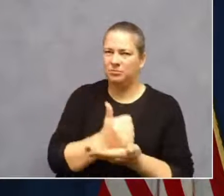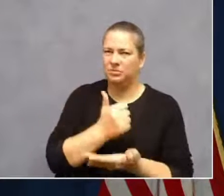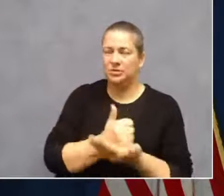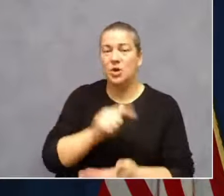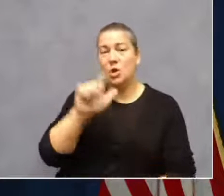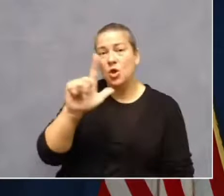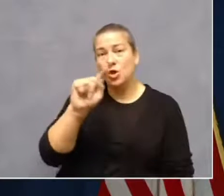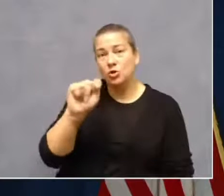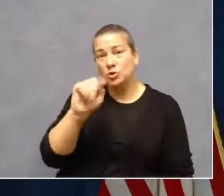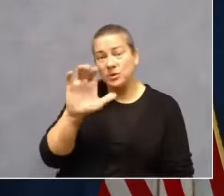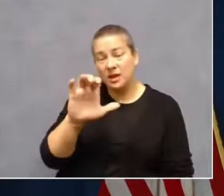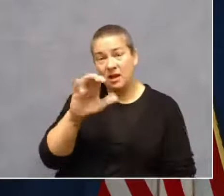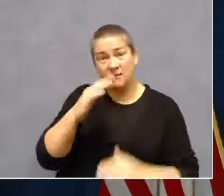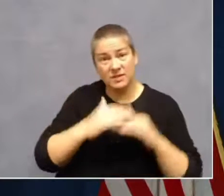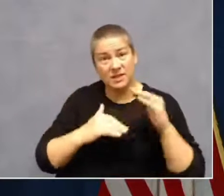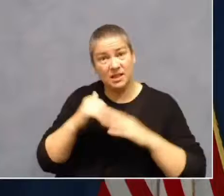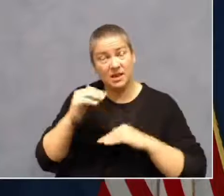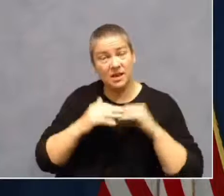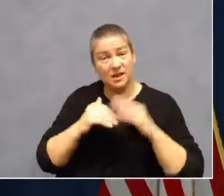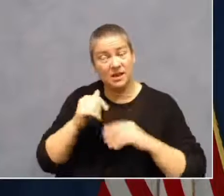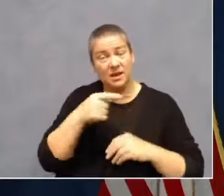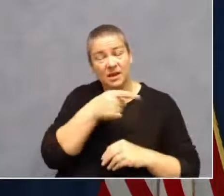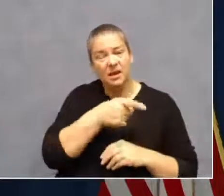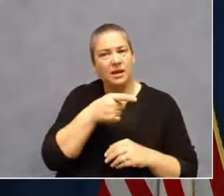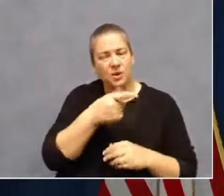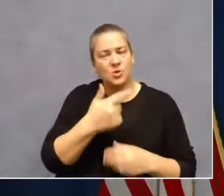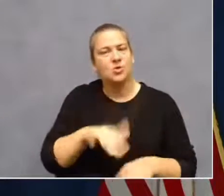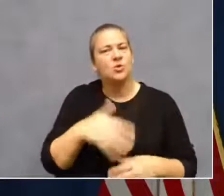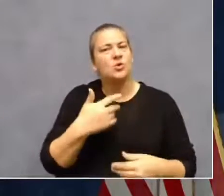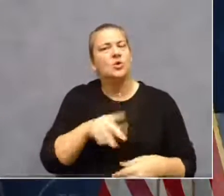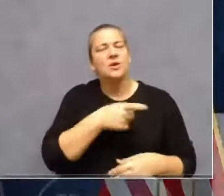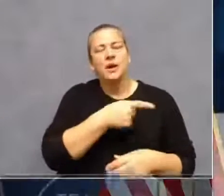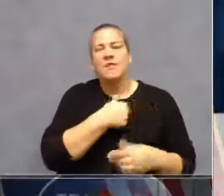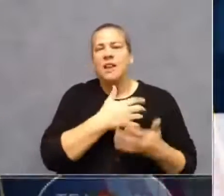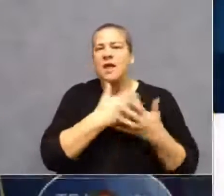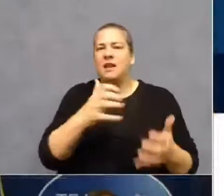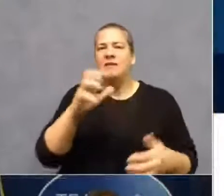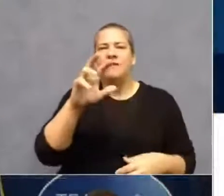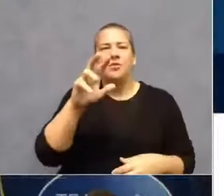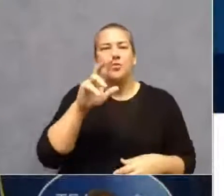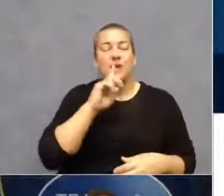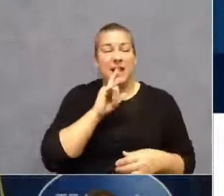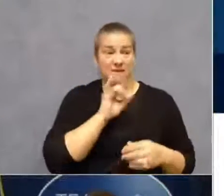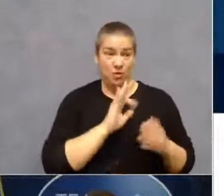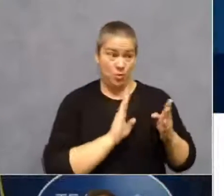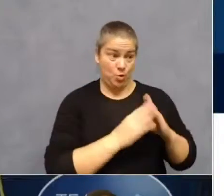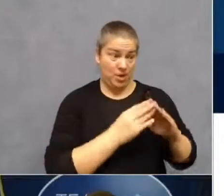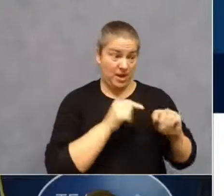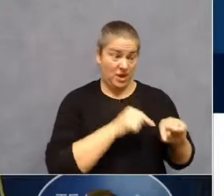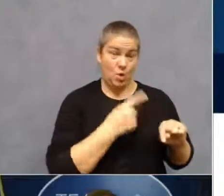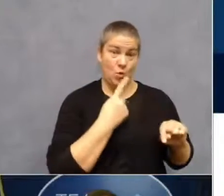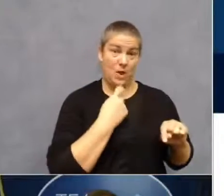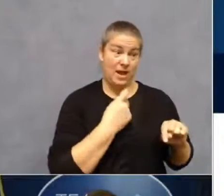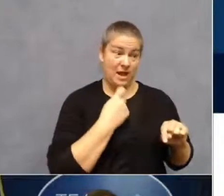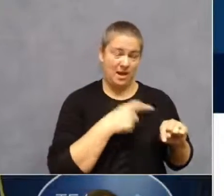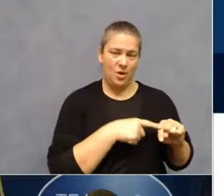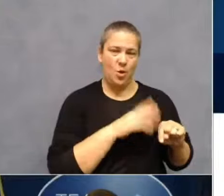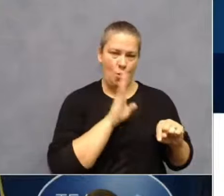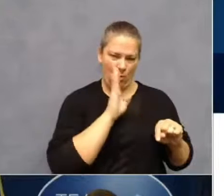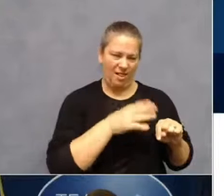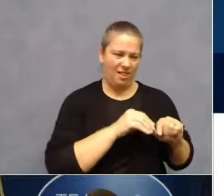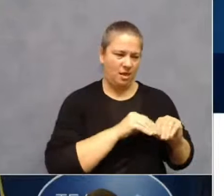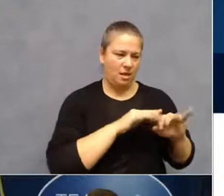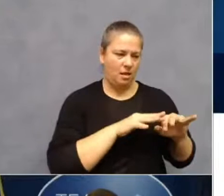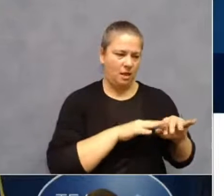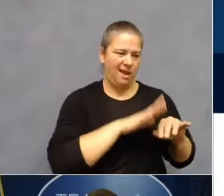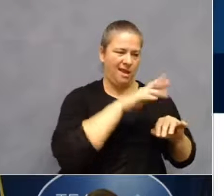continue to get hit. When we have so much virus, a community is red, it's going to get in that facility, even with